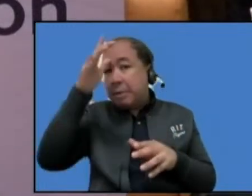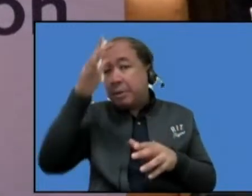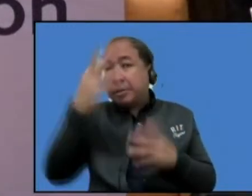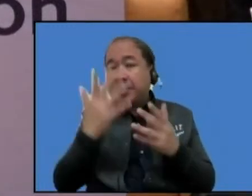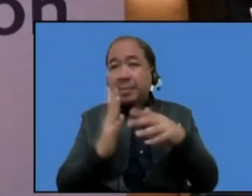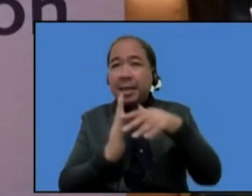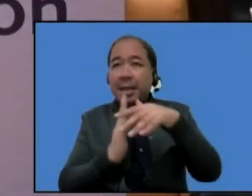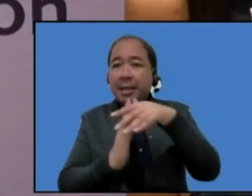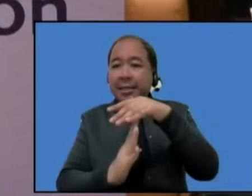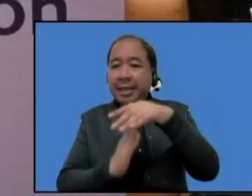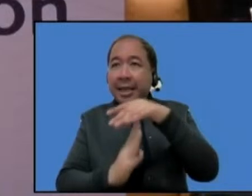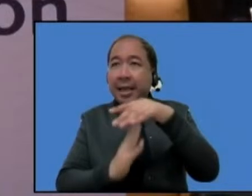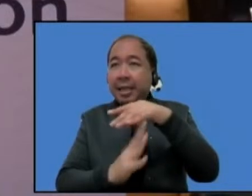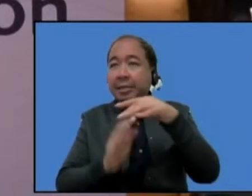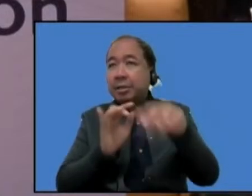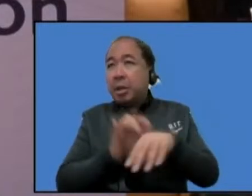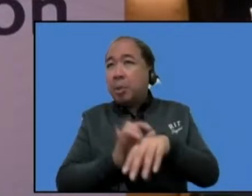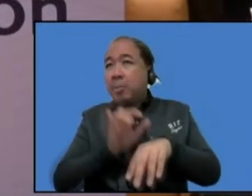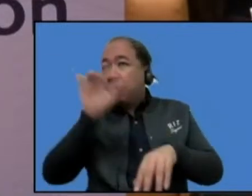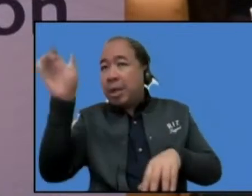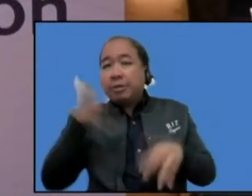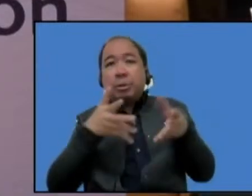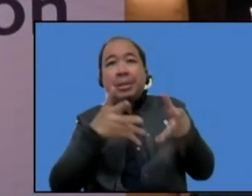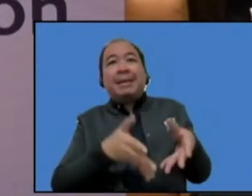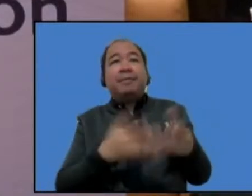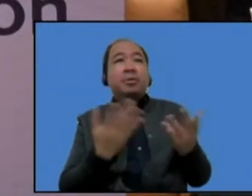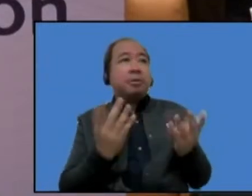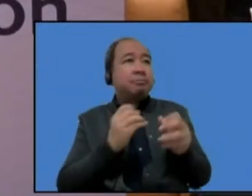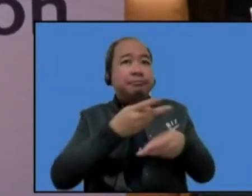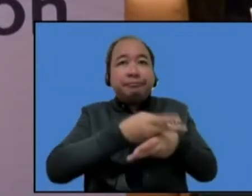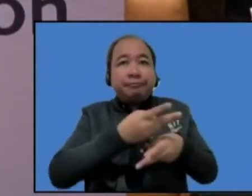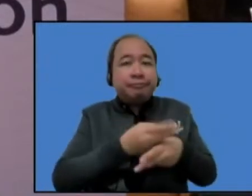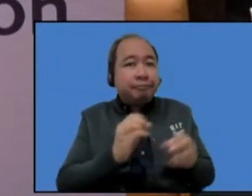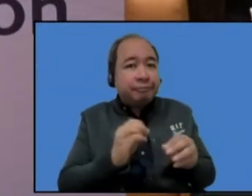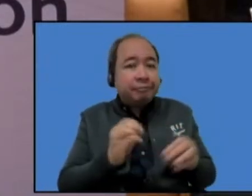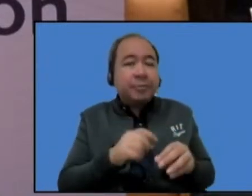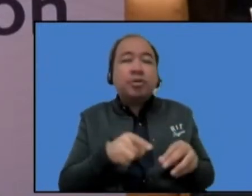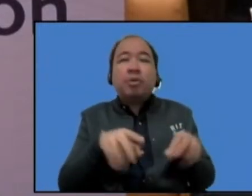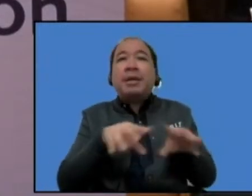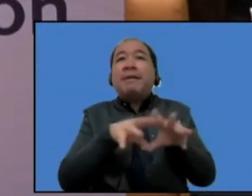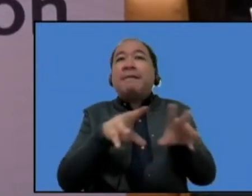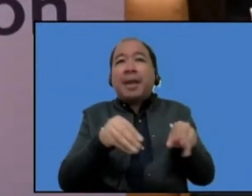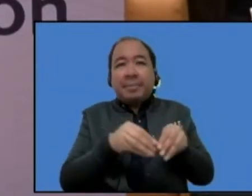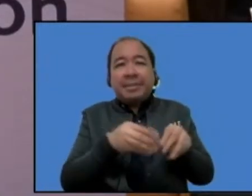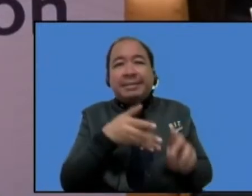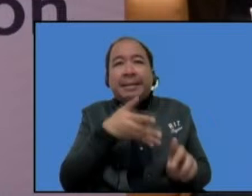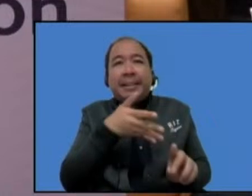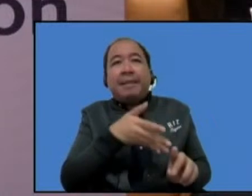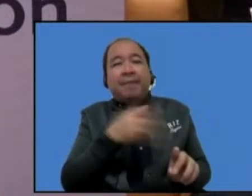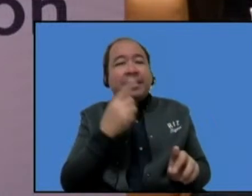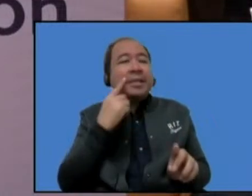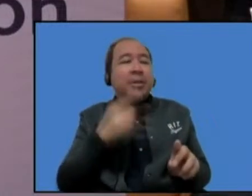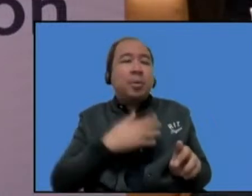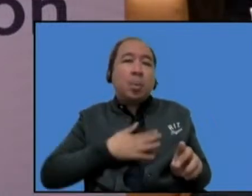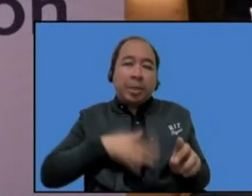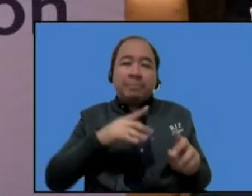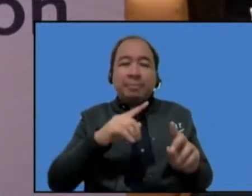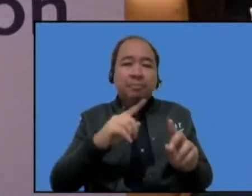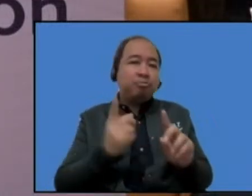families left behind is something that I would like to request for Asia Pacific to look into.